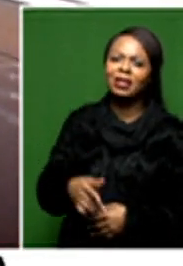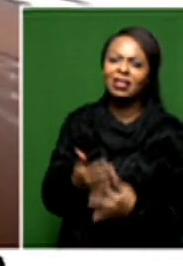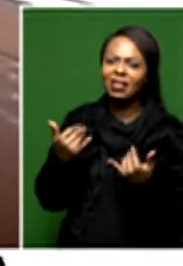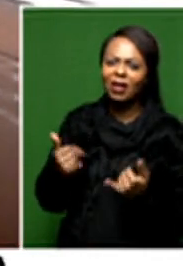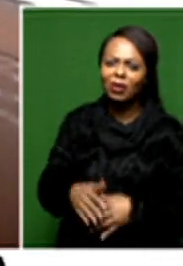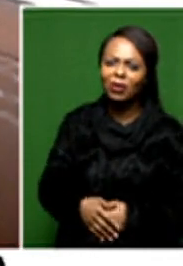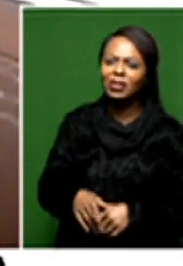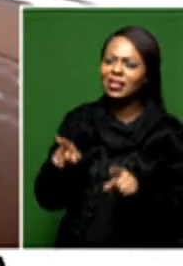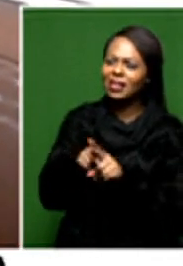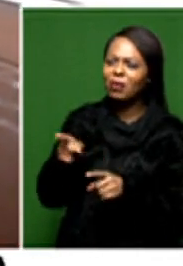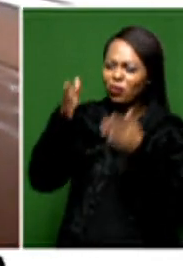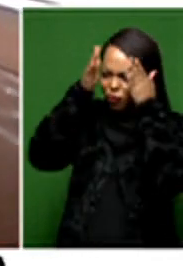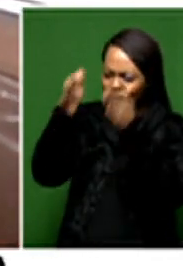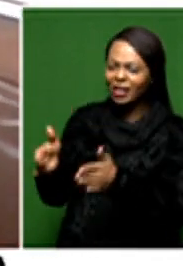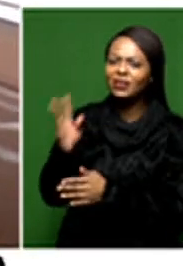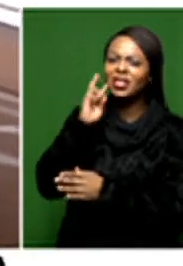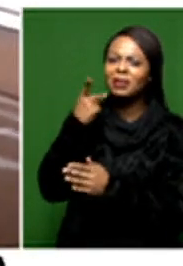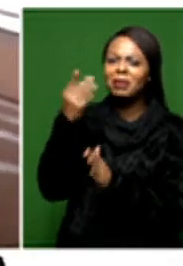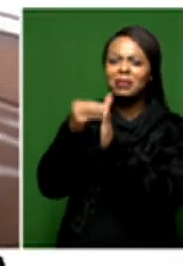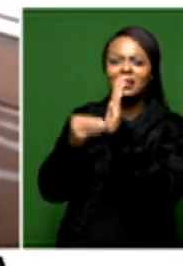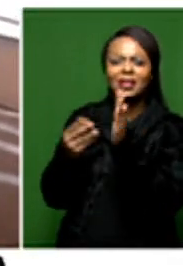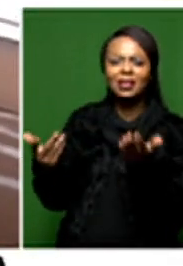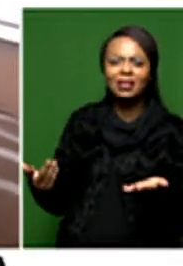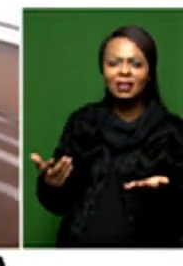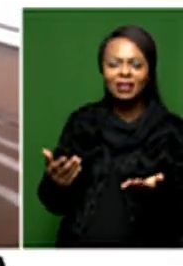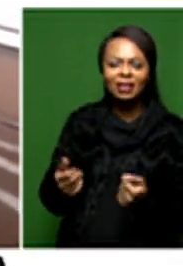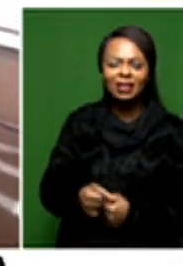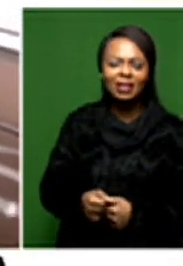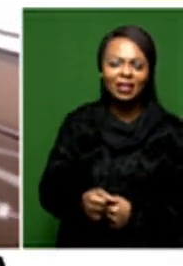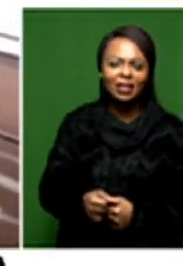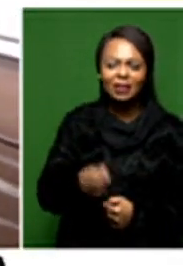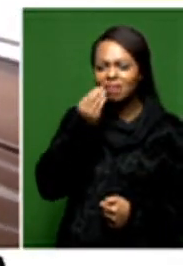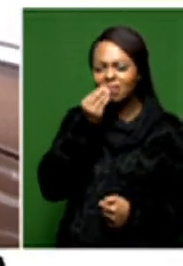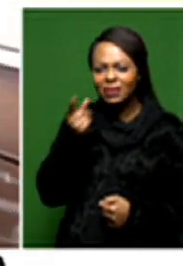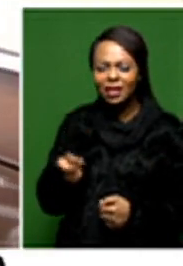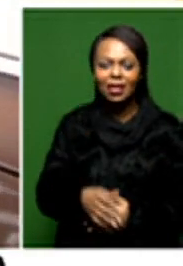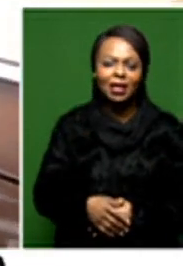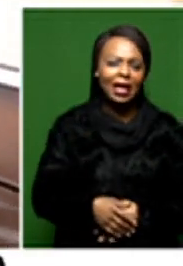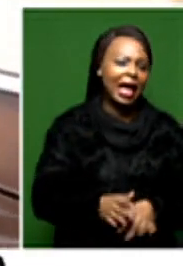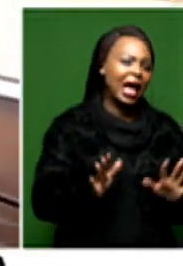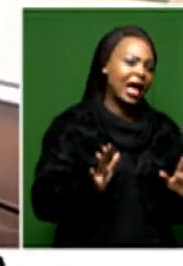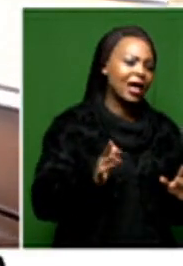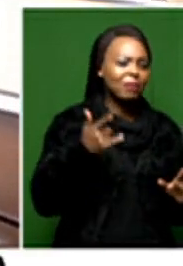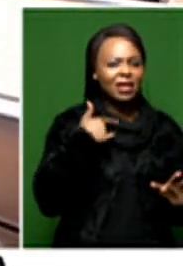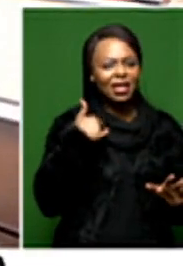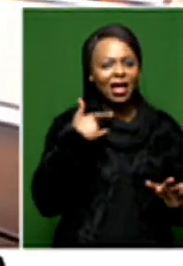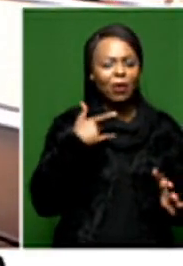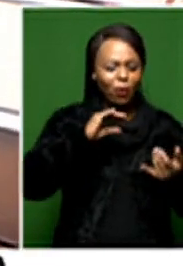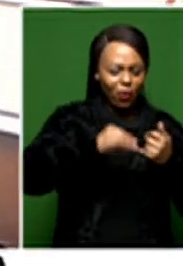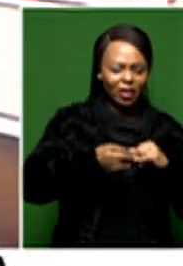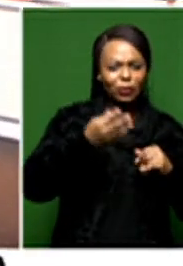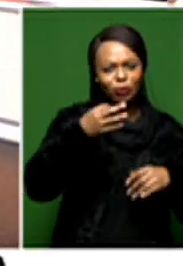Yes, that's why I think I can't put it down to trying to be politically correct. It's just trying to